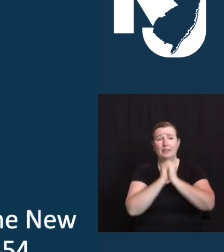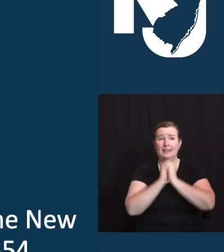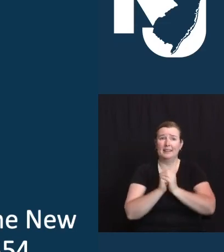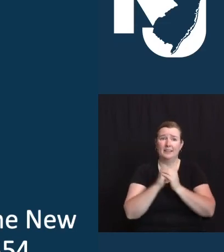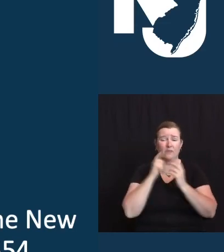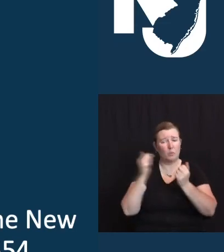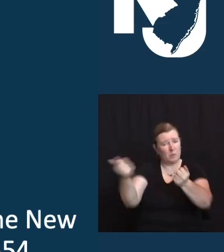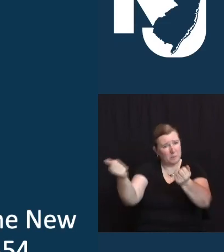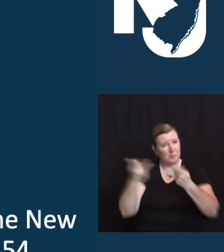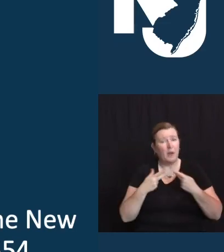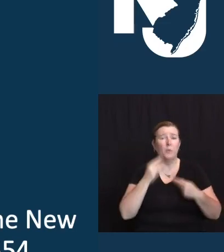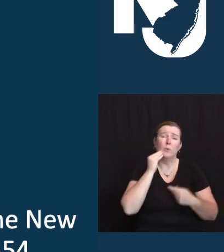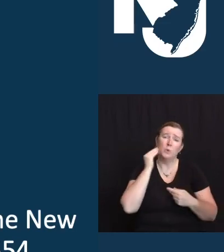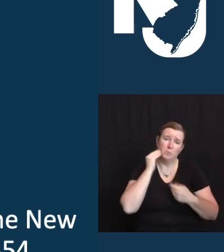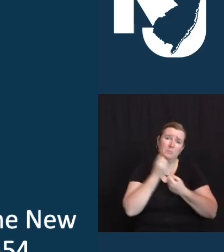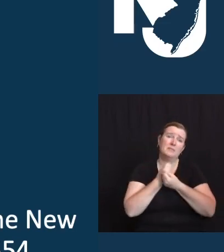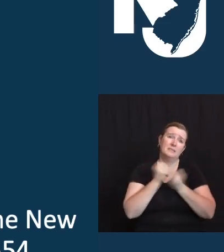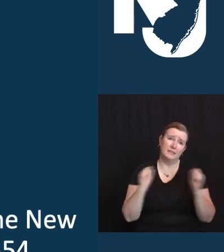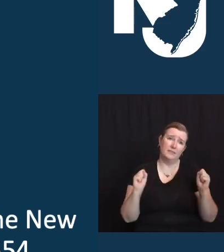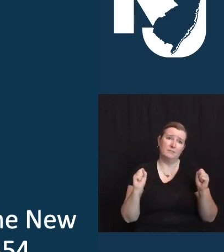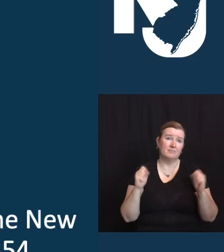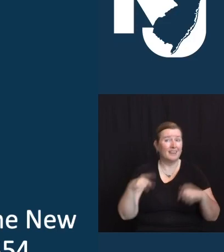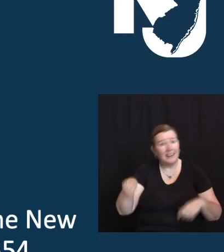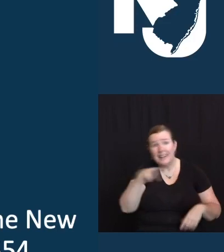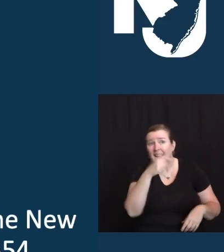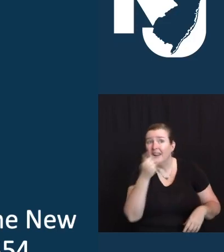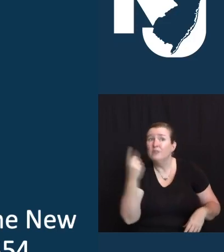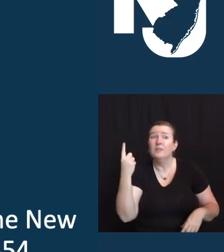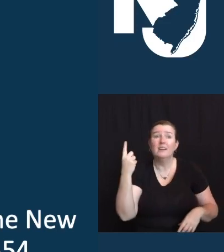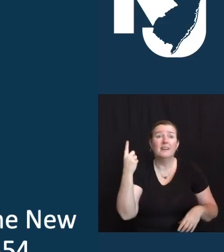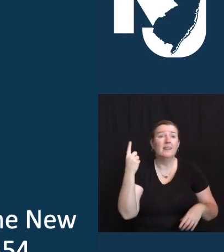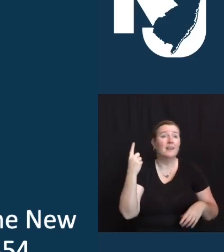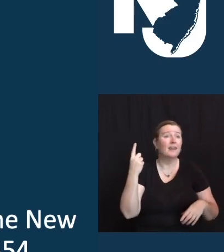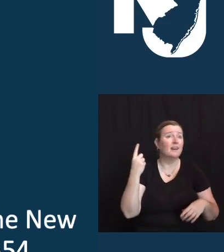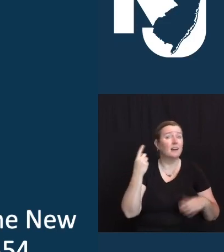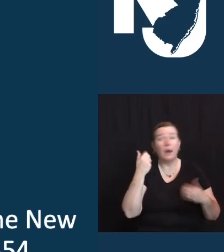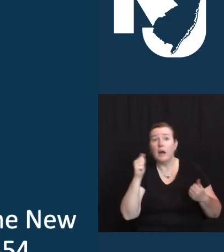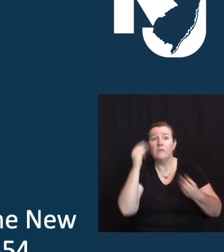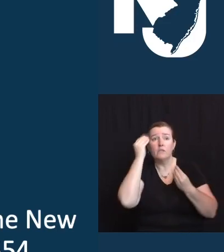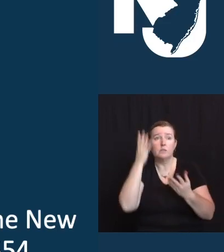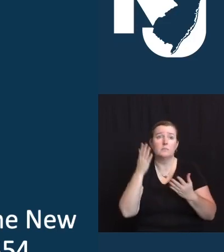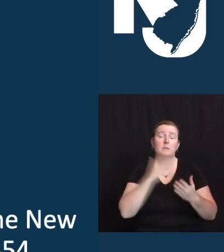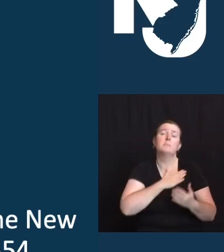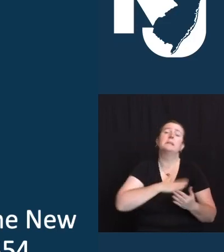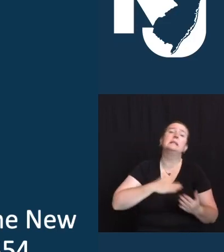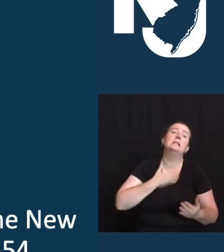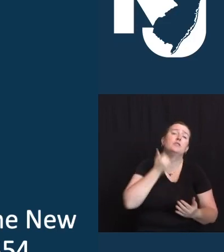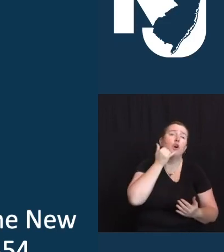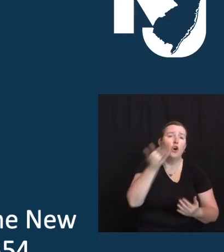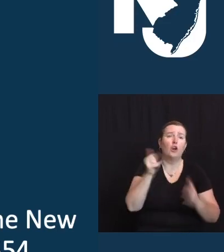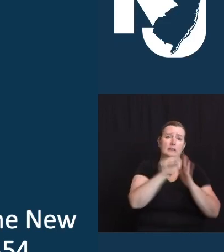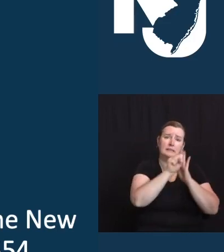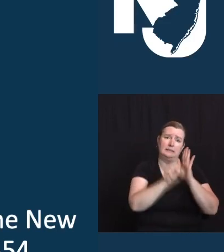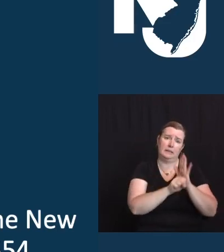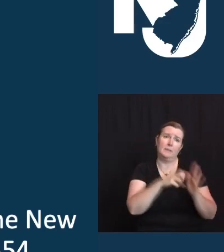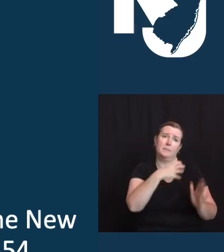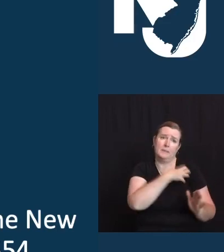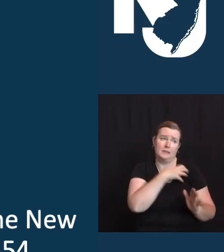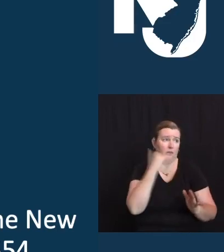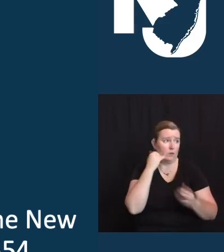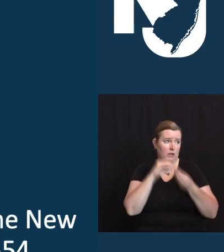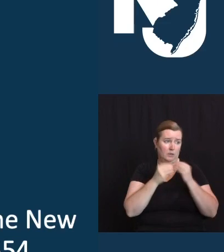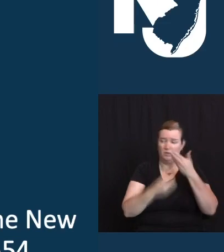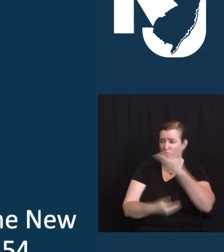home. Anyone who has any information is urged to call the New Jersey State Police at that number,